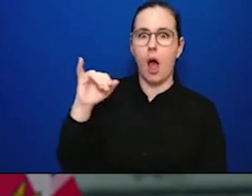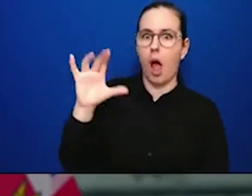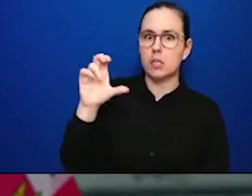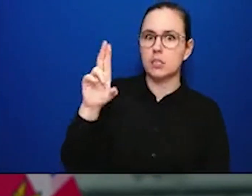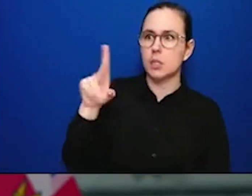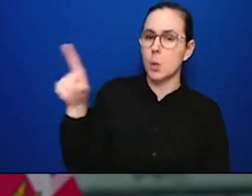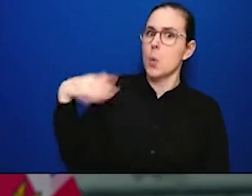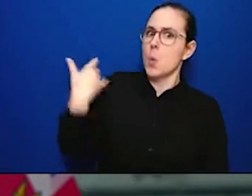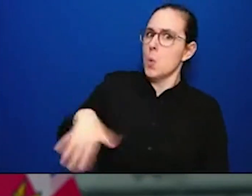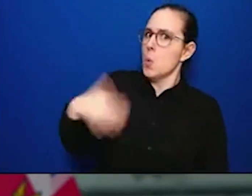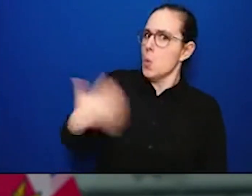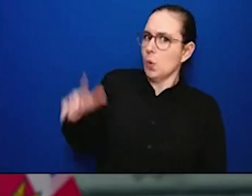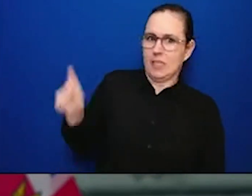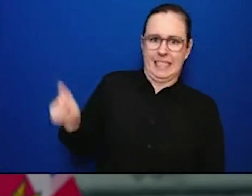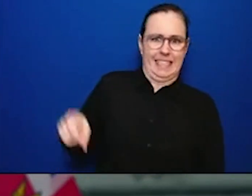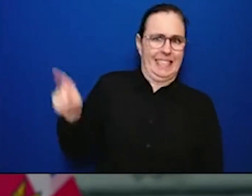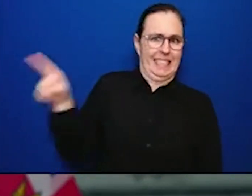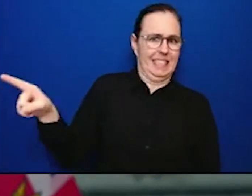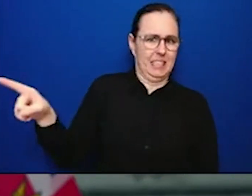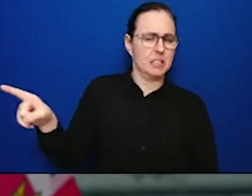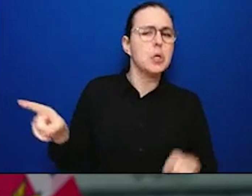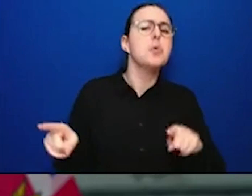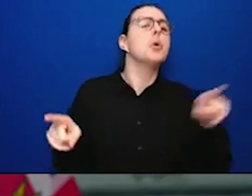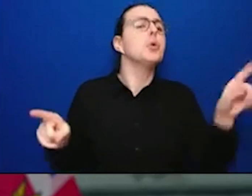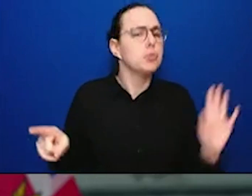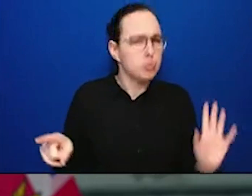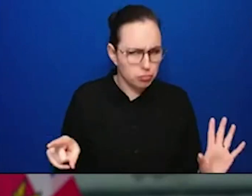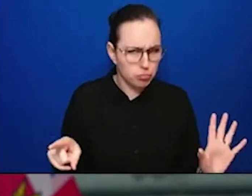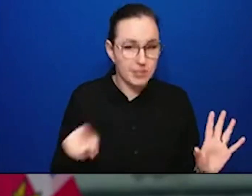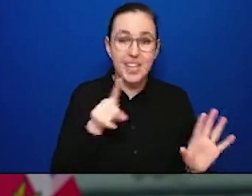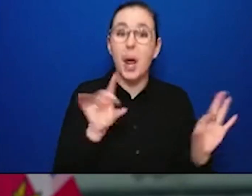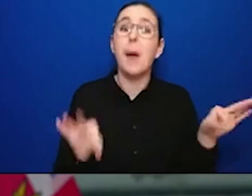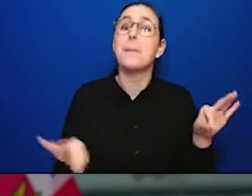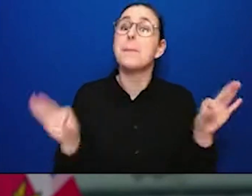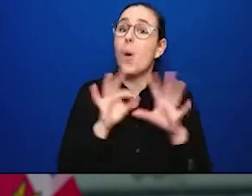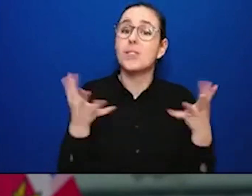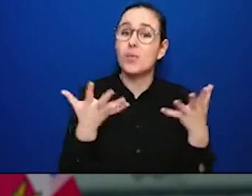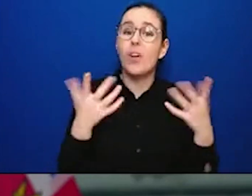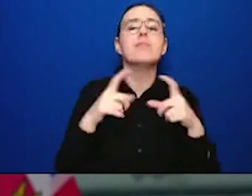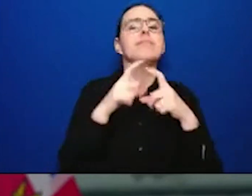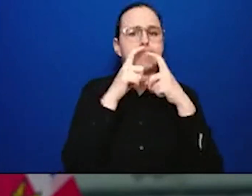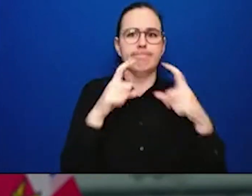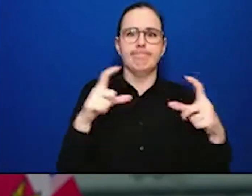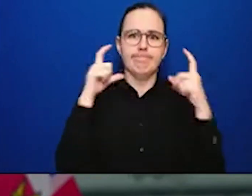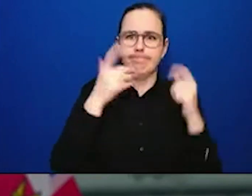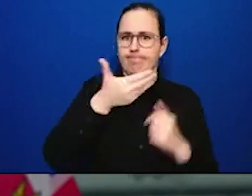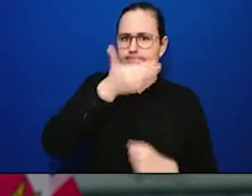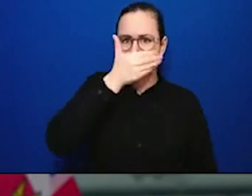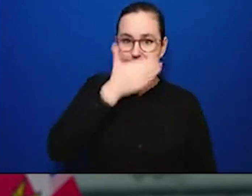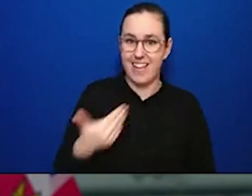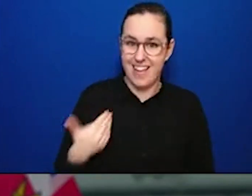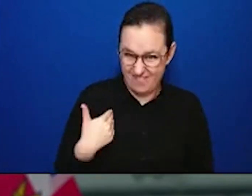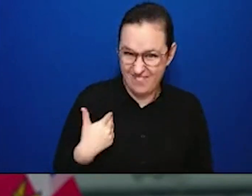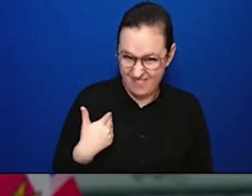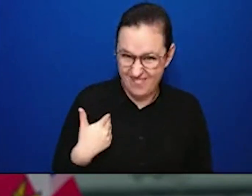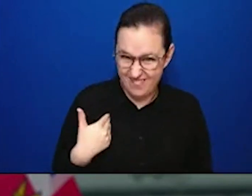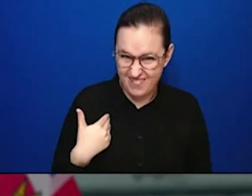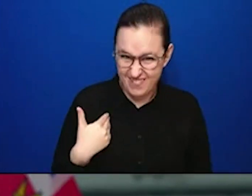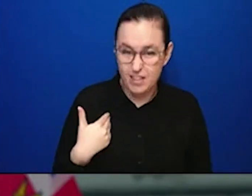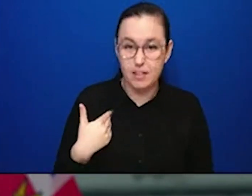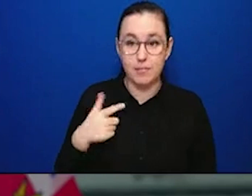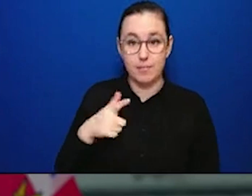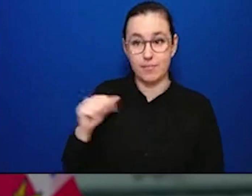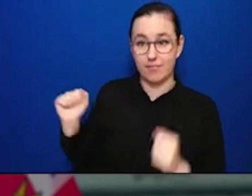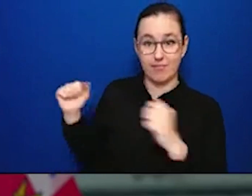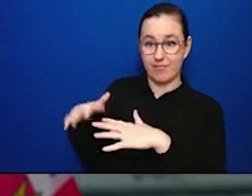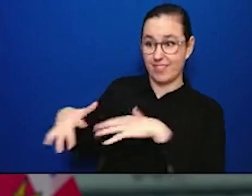it resolves. Don't go to gatherings, no matter how small. And testing is, of course, important.